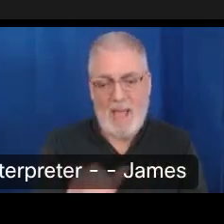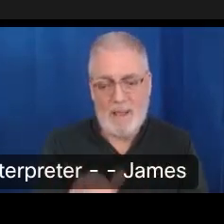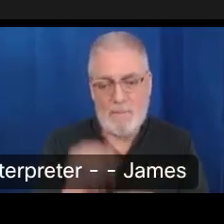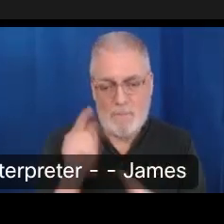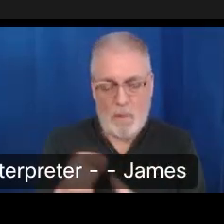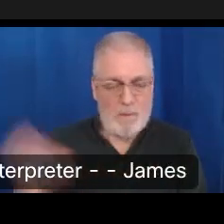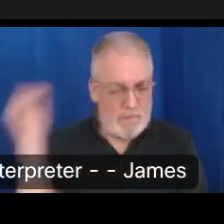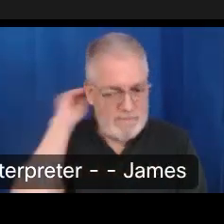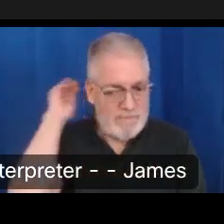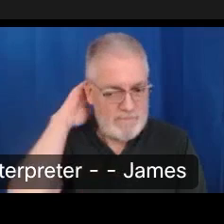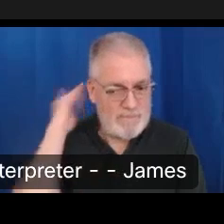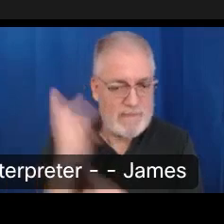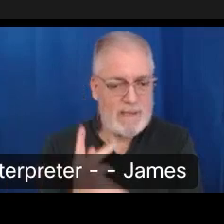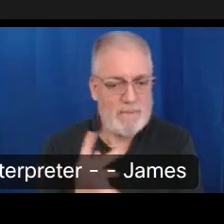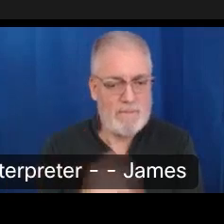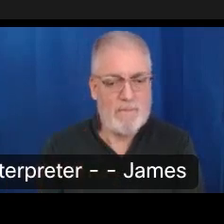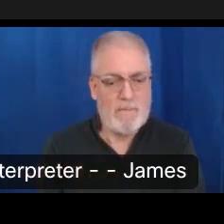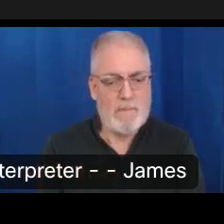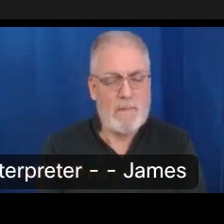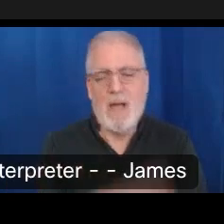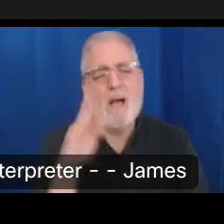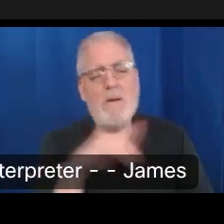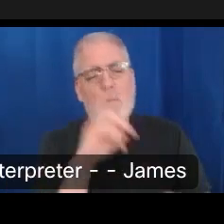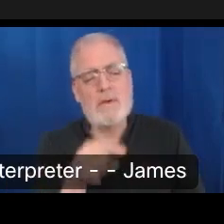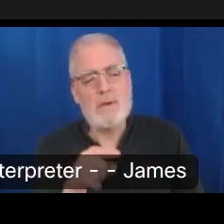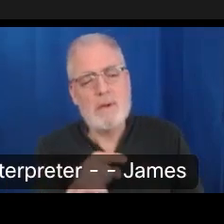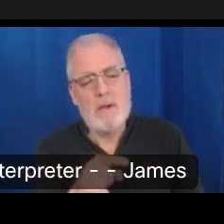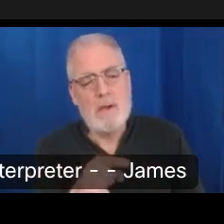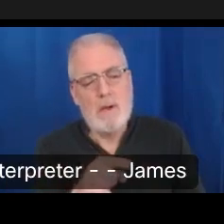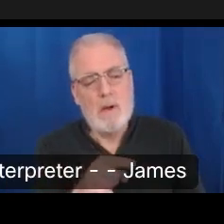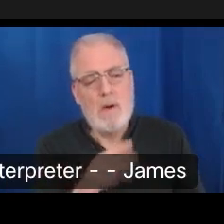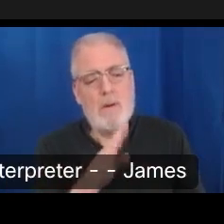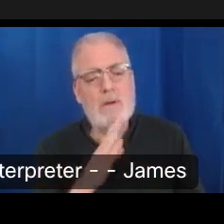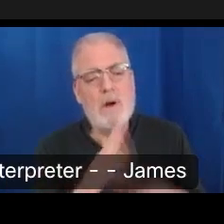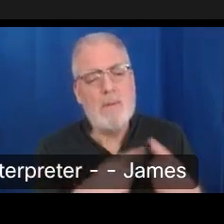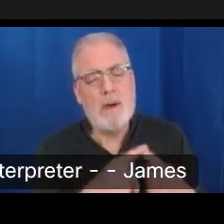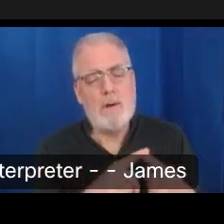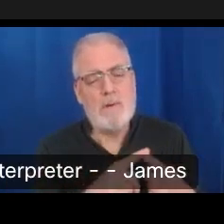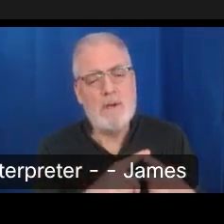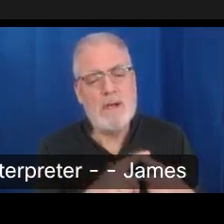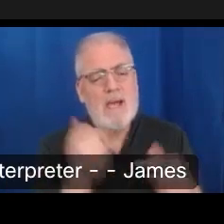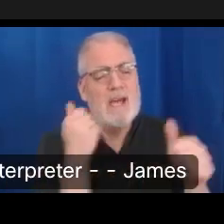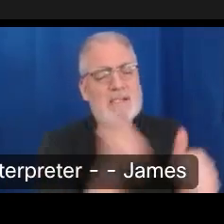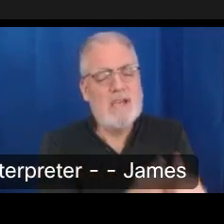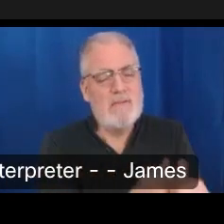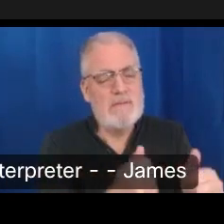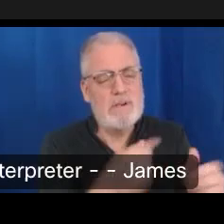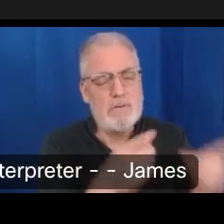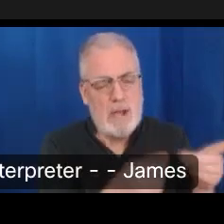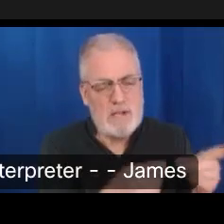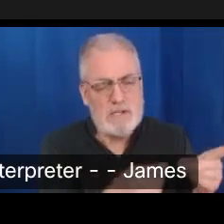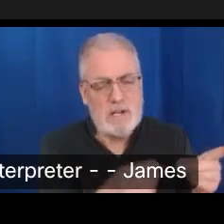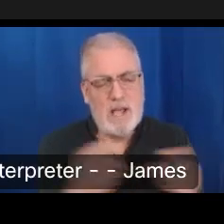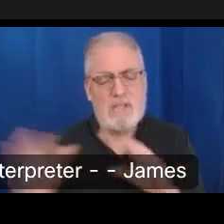distinguishing, is it distinguished between when we talk about self-direction versus certified, or it all lumps in as one?